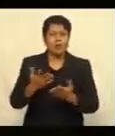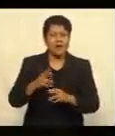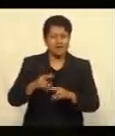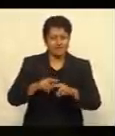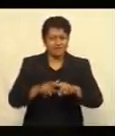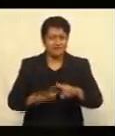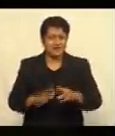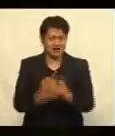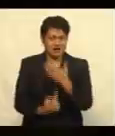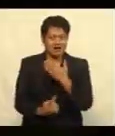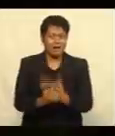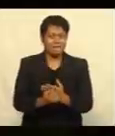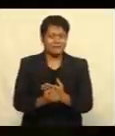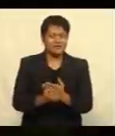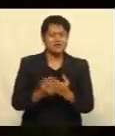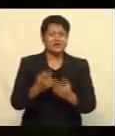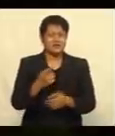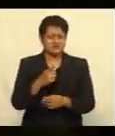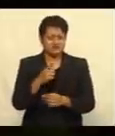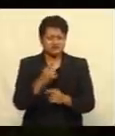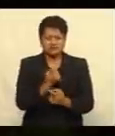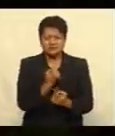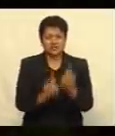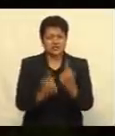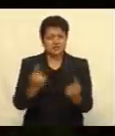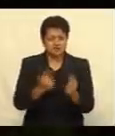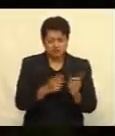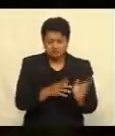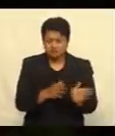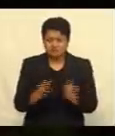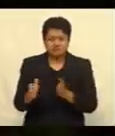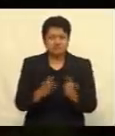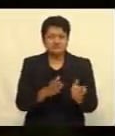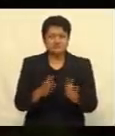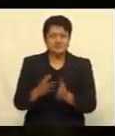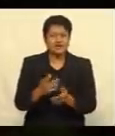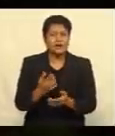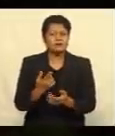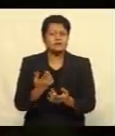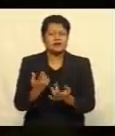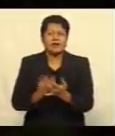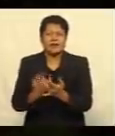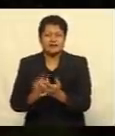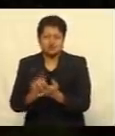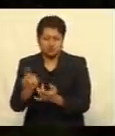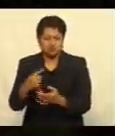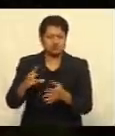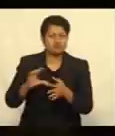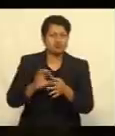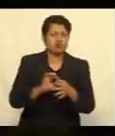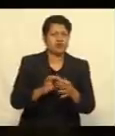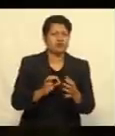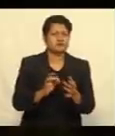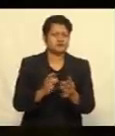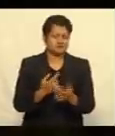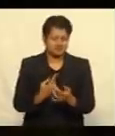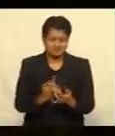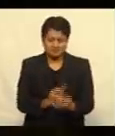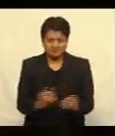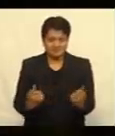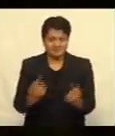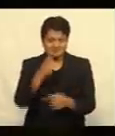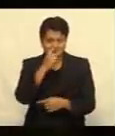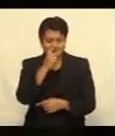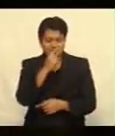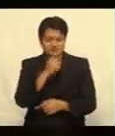the movement of individuals, as well as those who may have come into contact with. Now, Edwin, very important, a